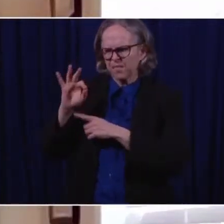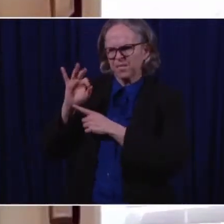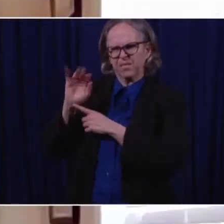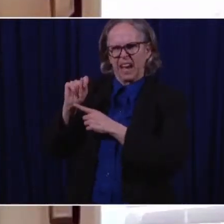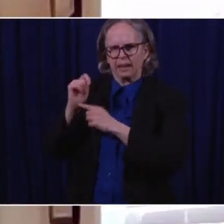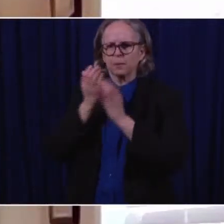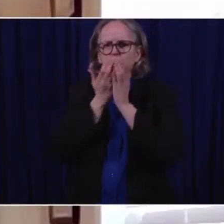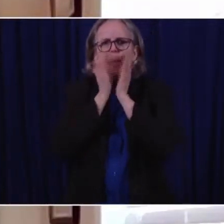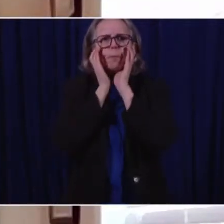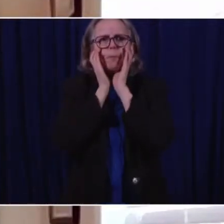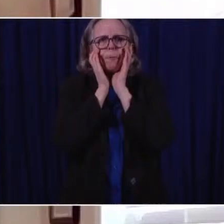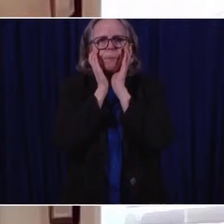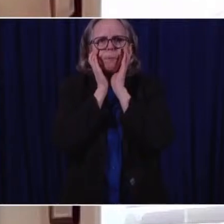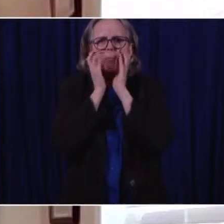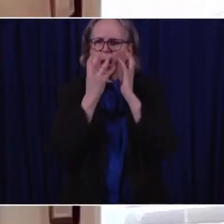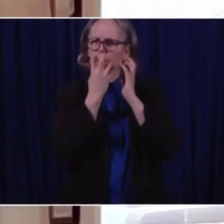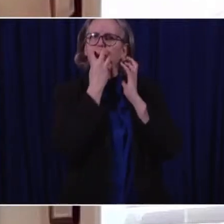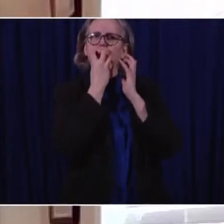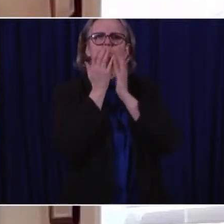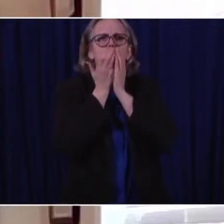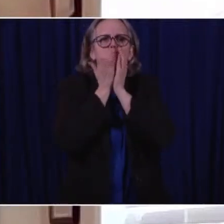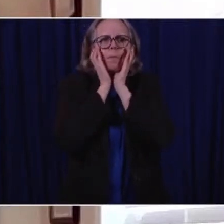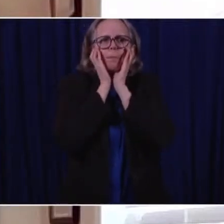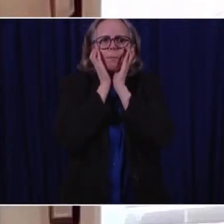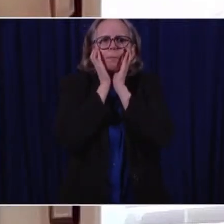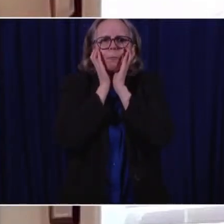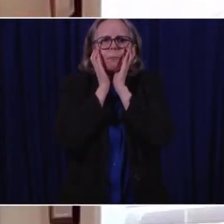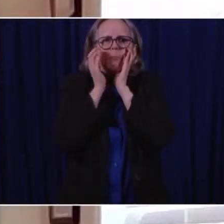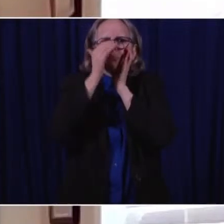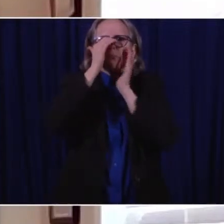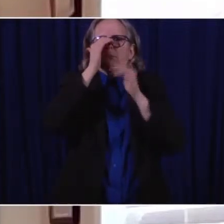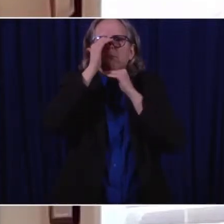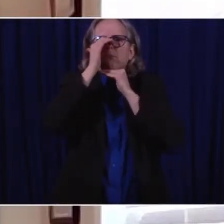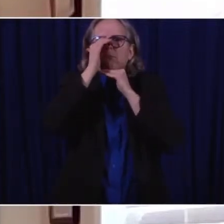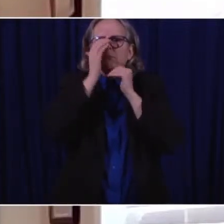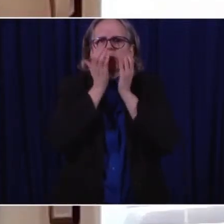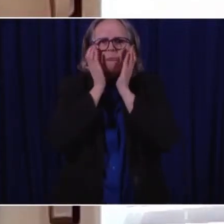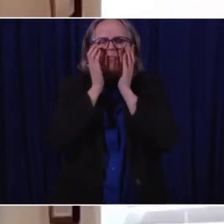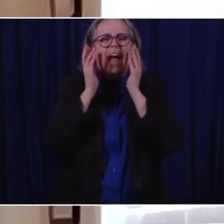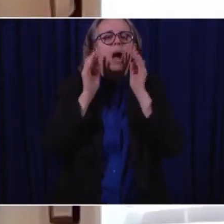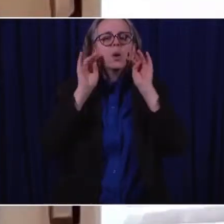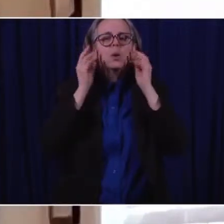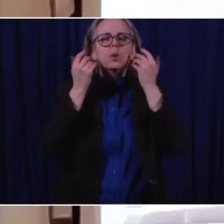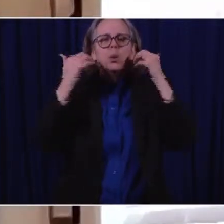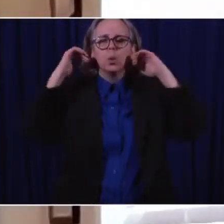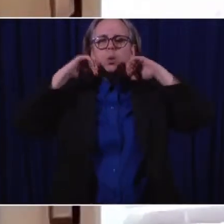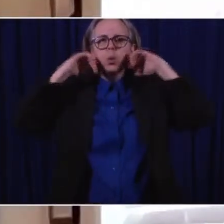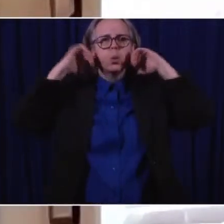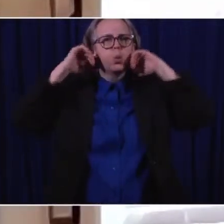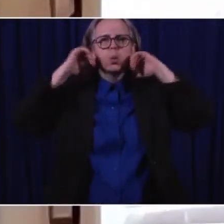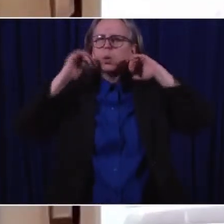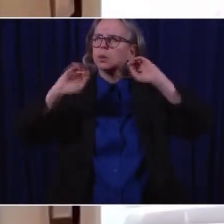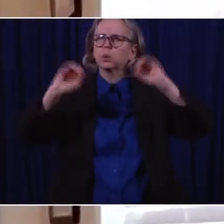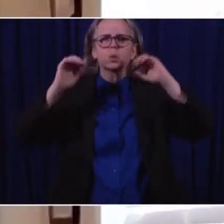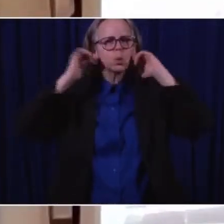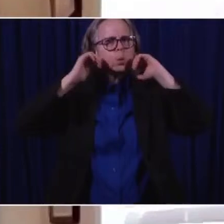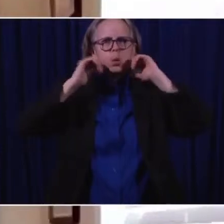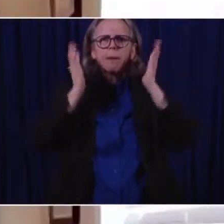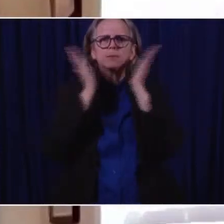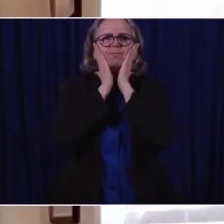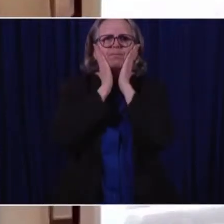including sometimes those little pouches that form by our cheeks. Tuck that in if you have to, if it's not fitting